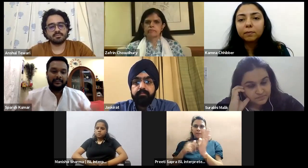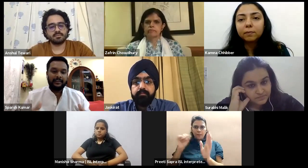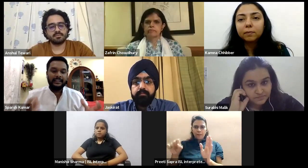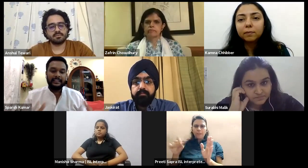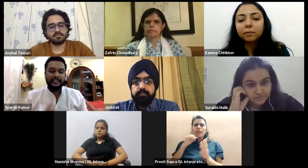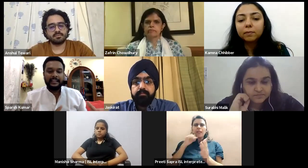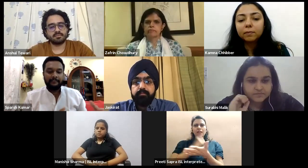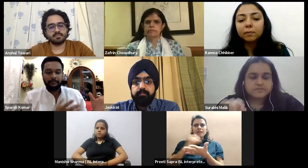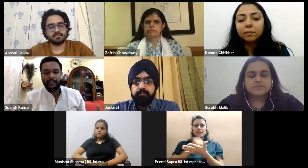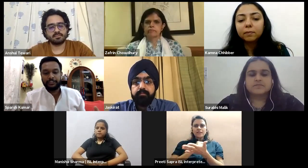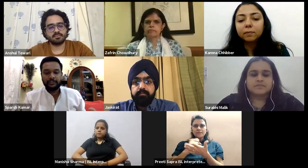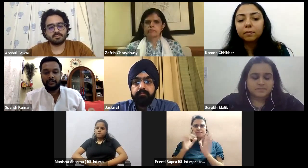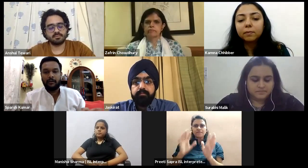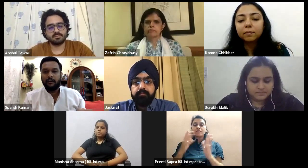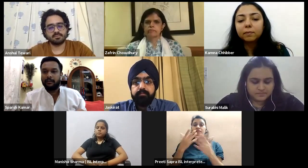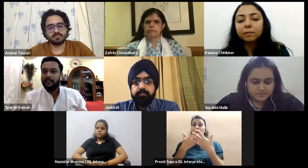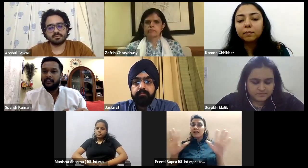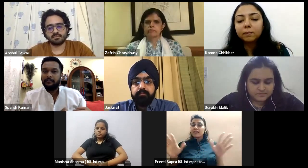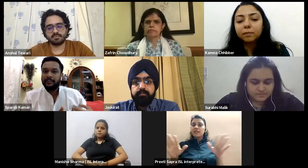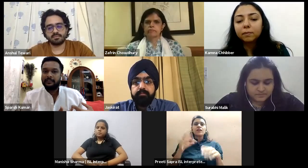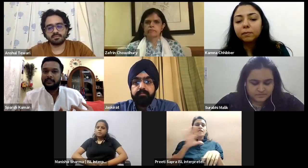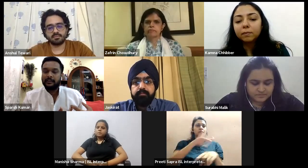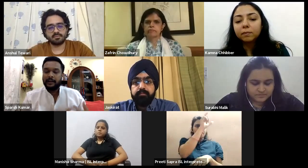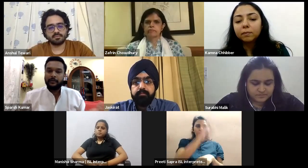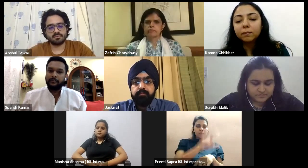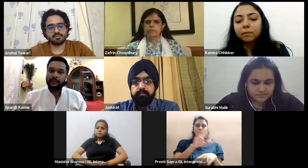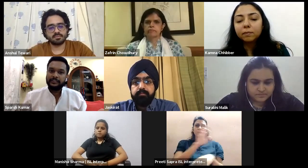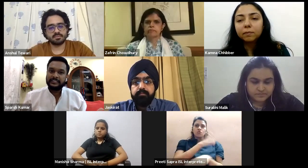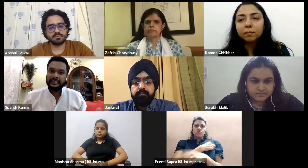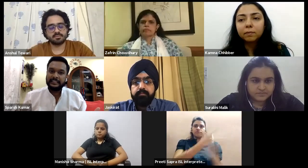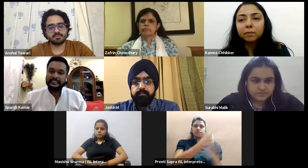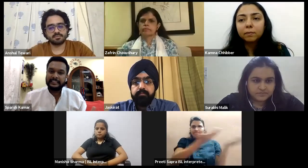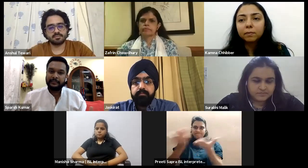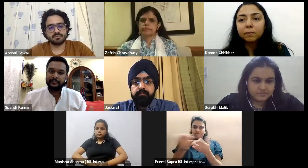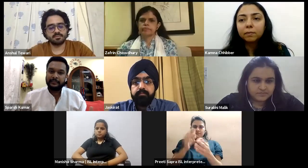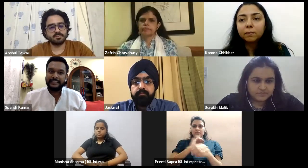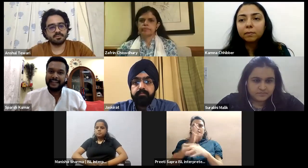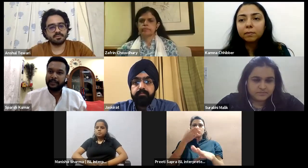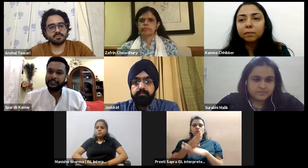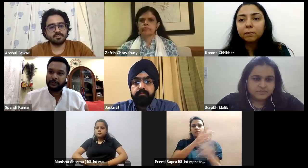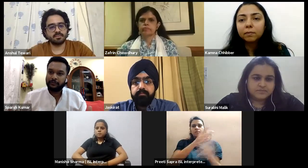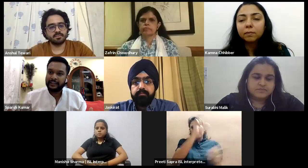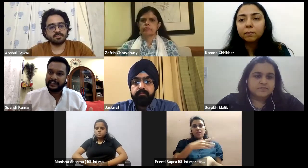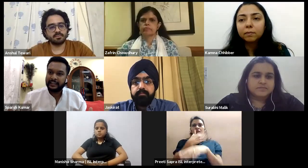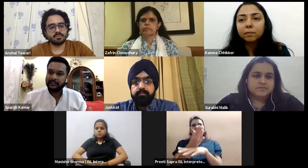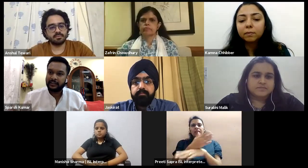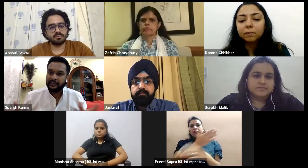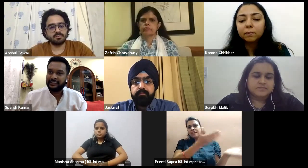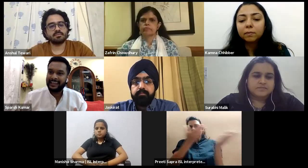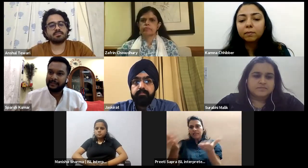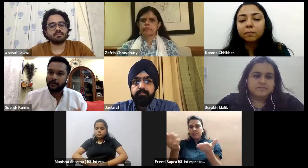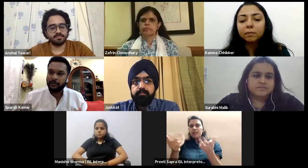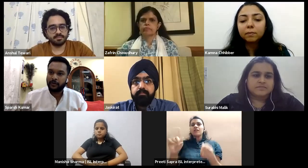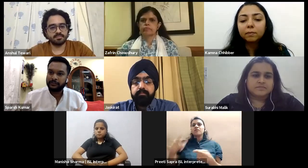with anything dealing with a patient or with I don't know if you all have just seen recently, there was this dead patient on a ventilator